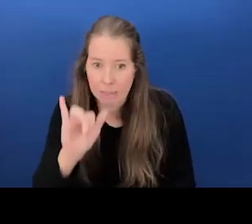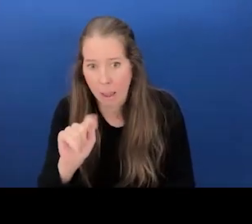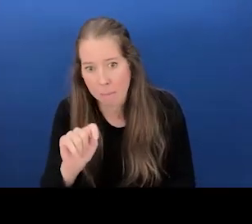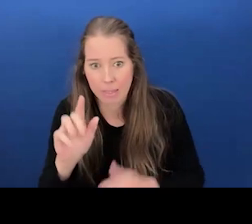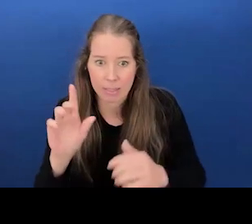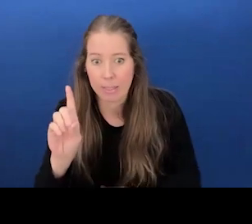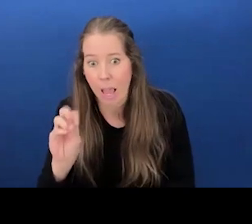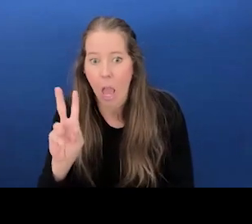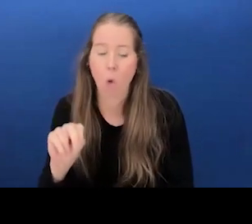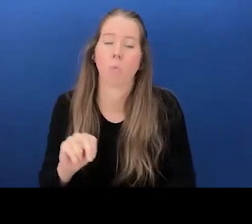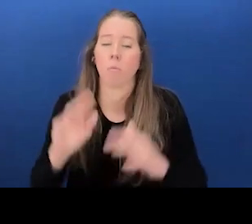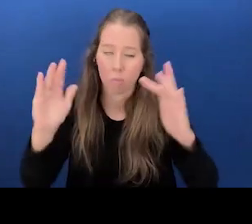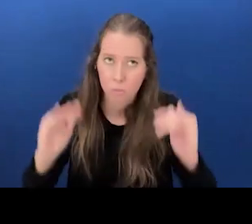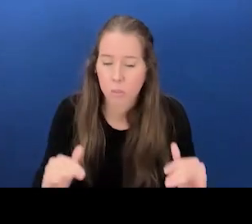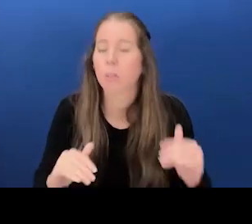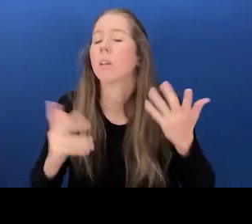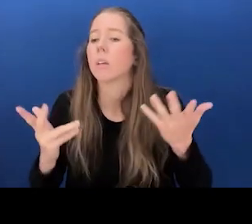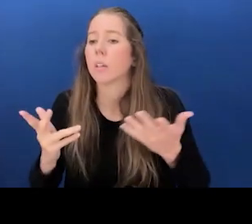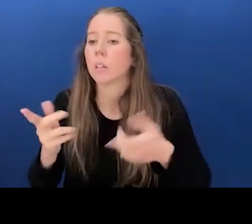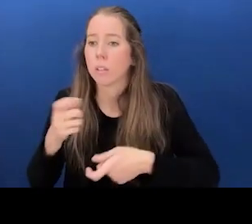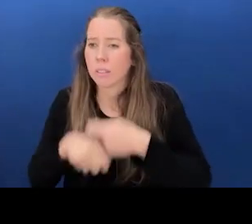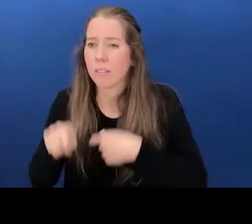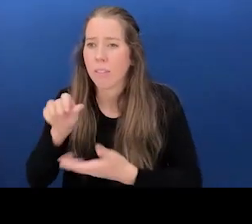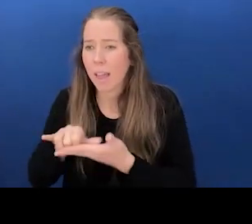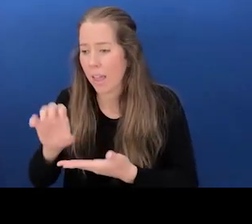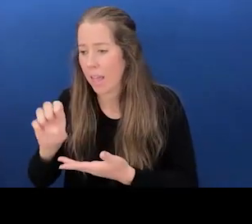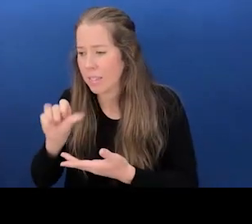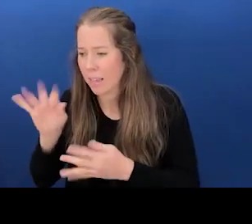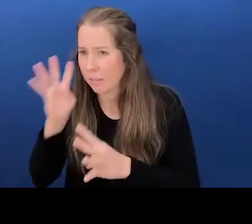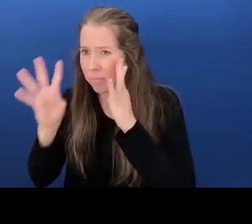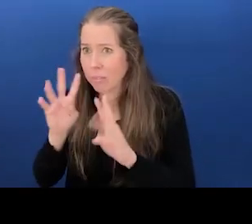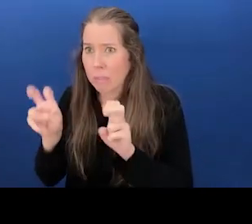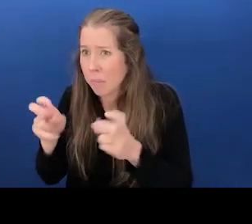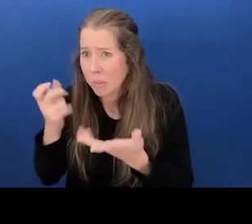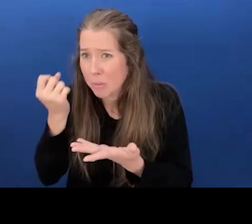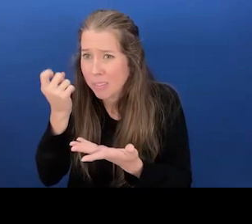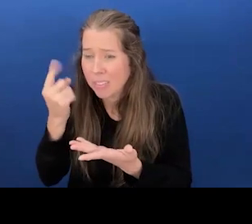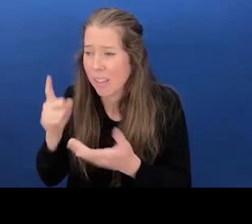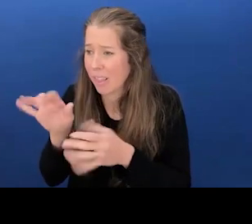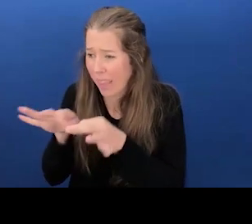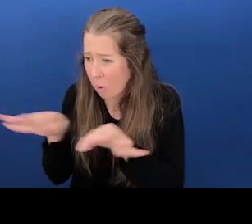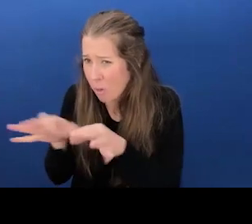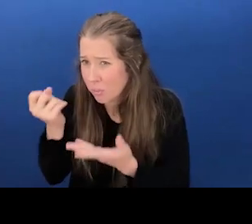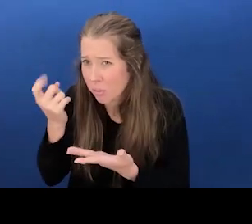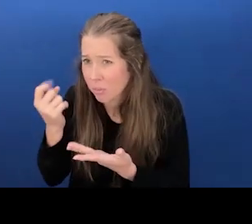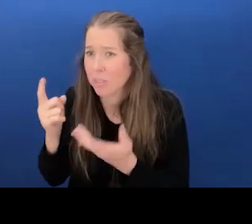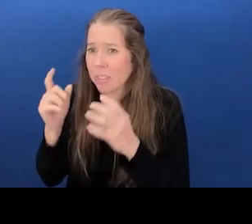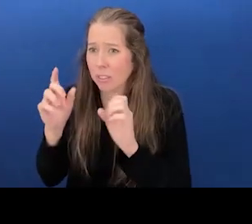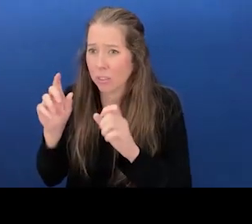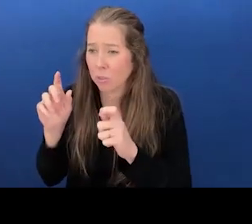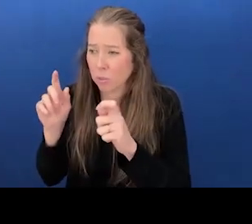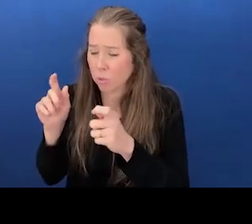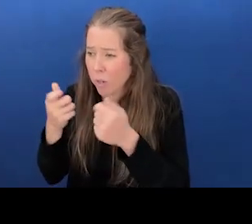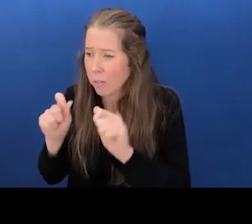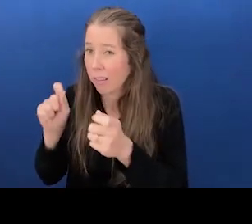elevate it up. Instead of generating this essay, you don't understand the topic hardly, you can't understand the language, and so you start trying to tweak it and